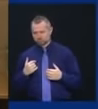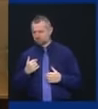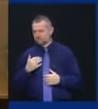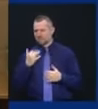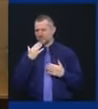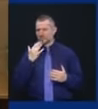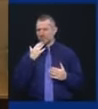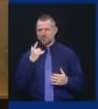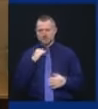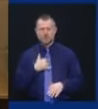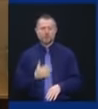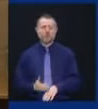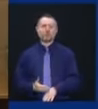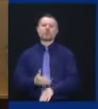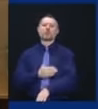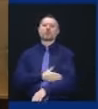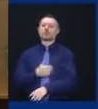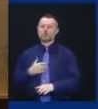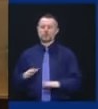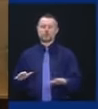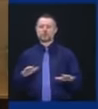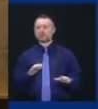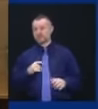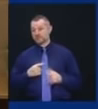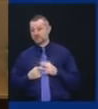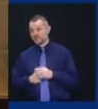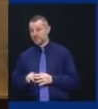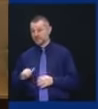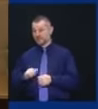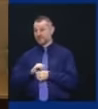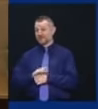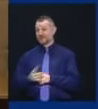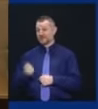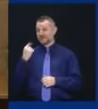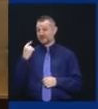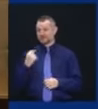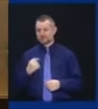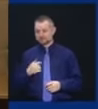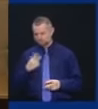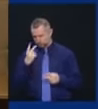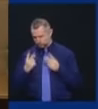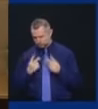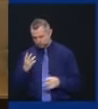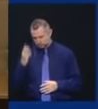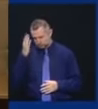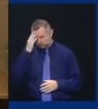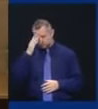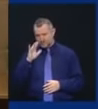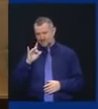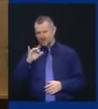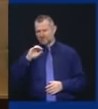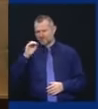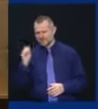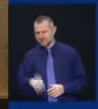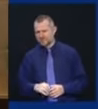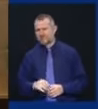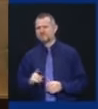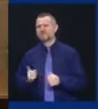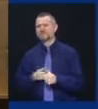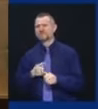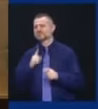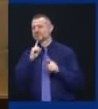today. In the beginning of the COVID pandemic, we saw over 25% of our first